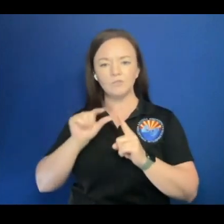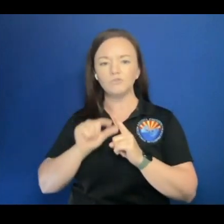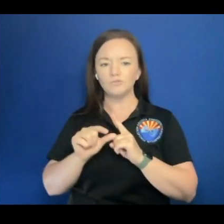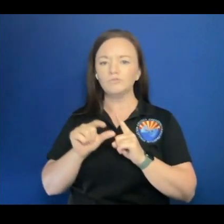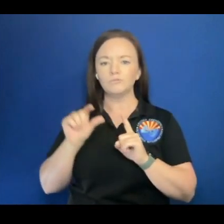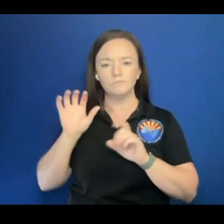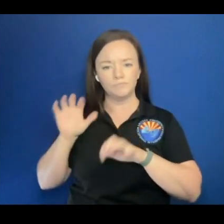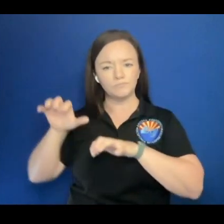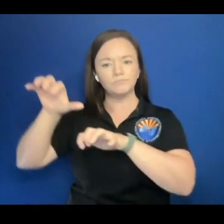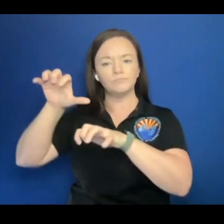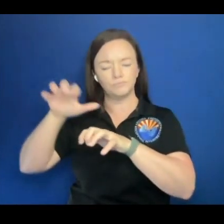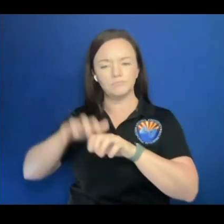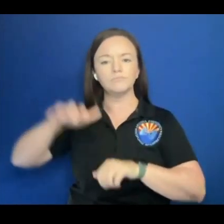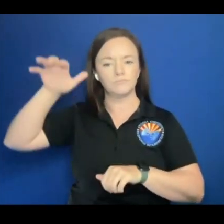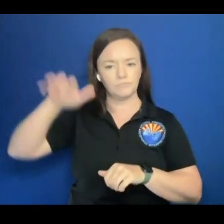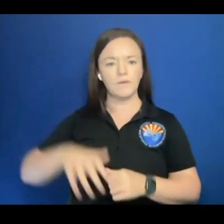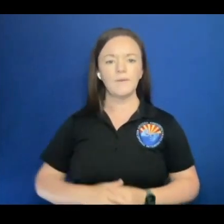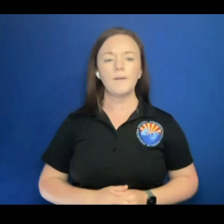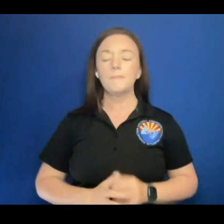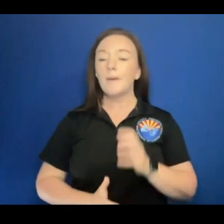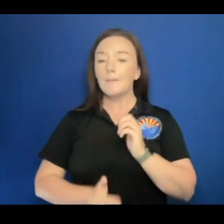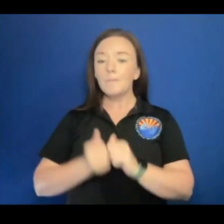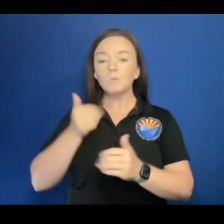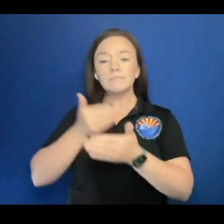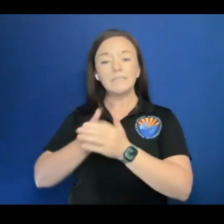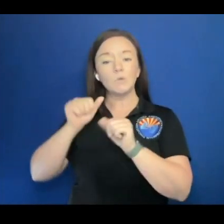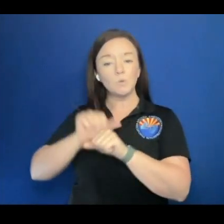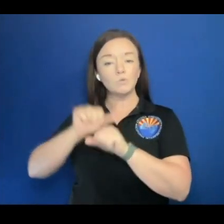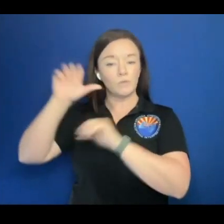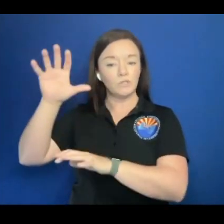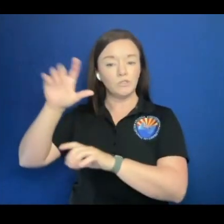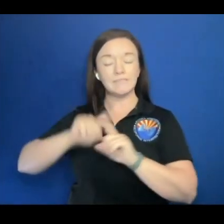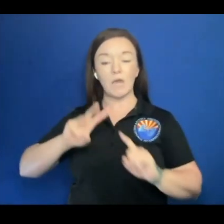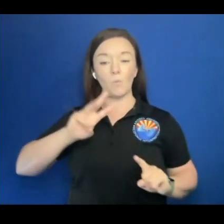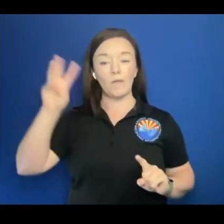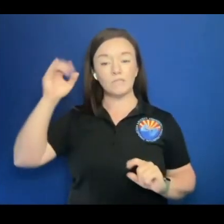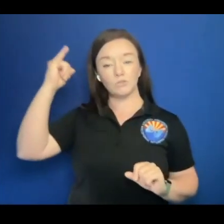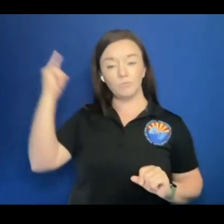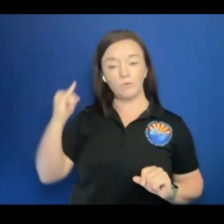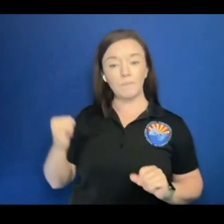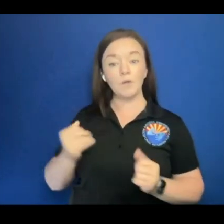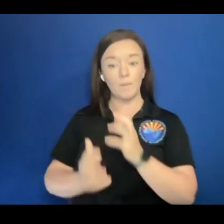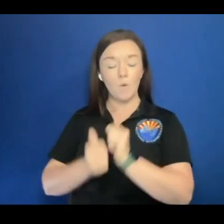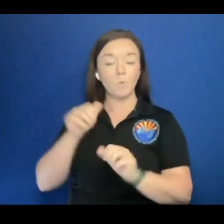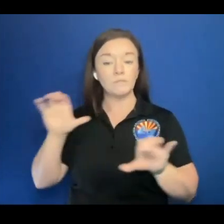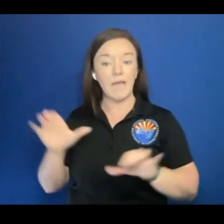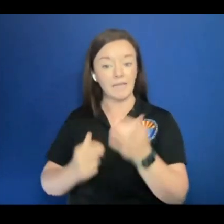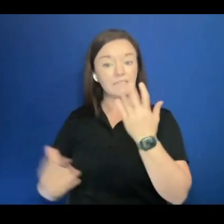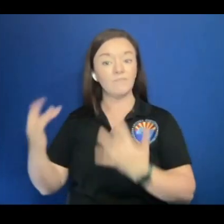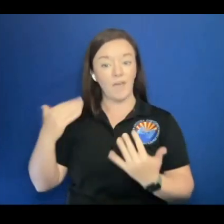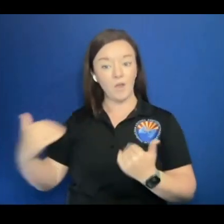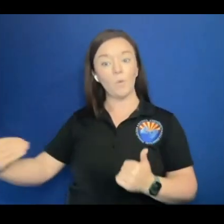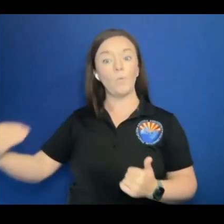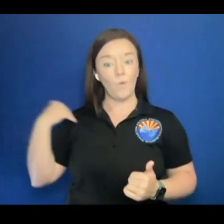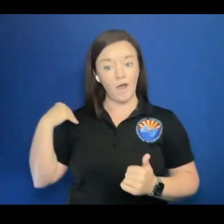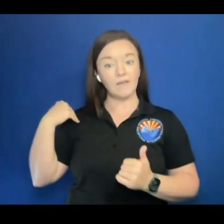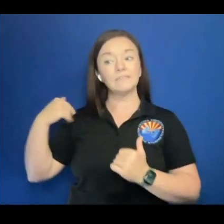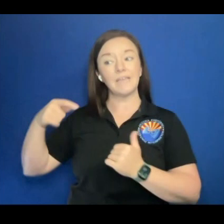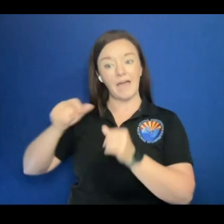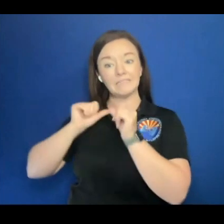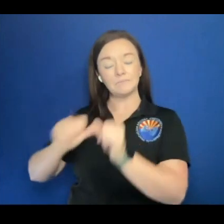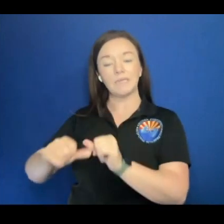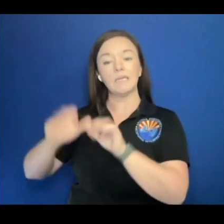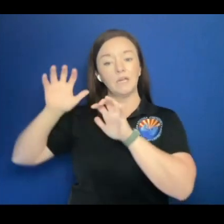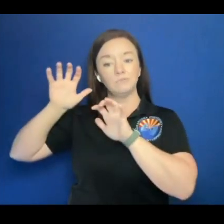locations. So mostly near the ridges, but the western perimeter, where the most active fire was actually still located, has been seeing a